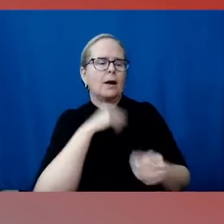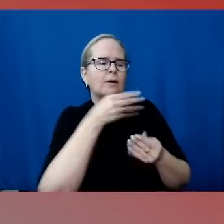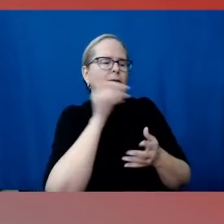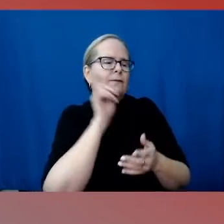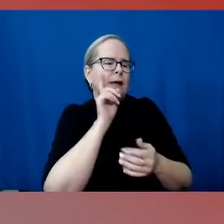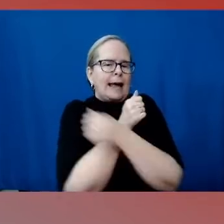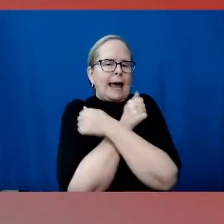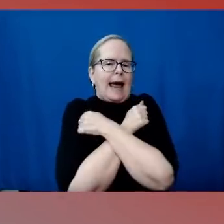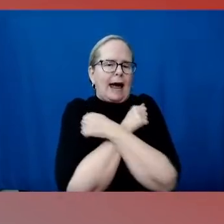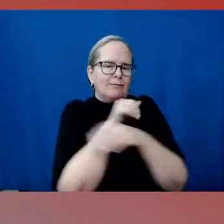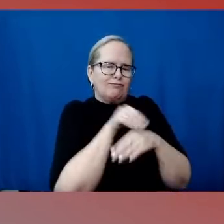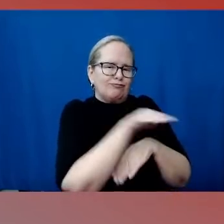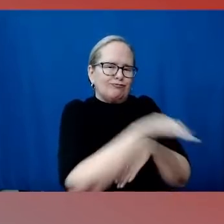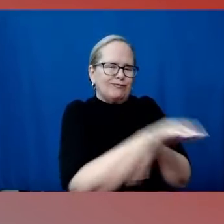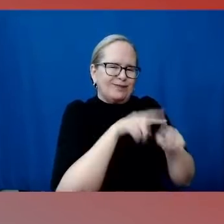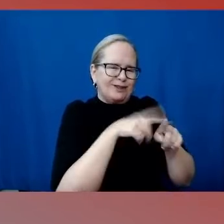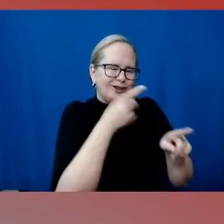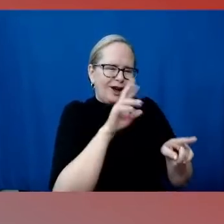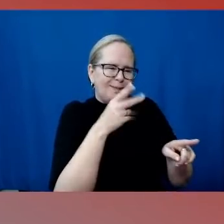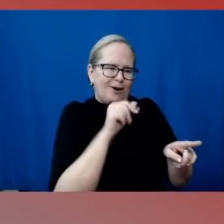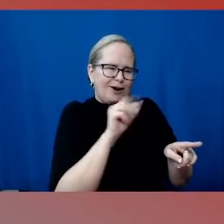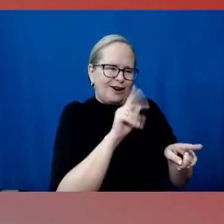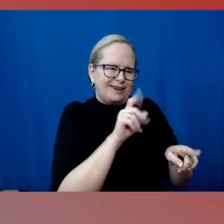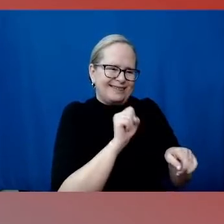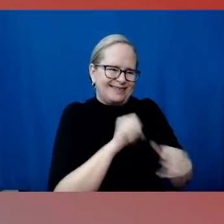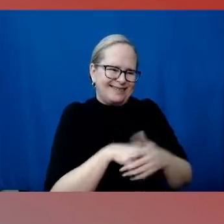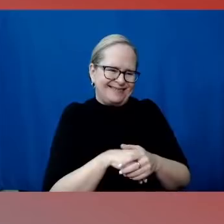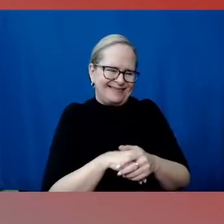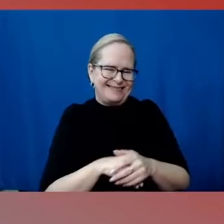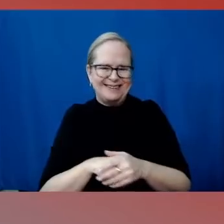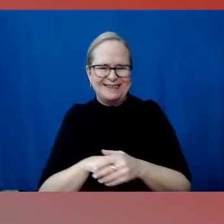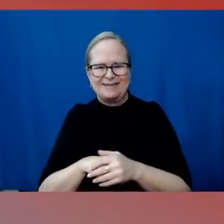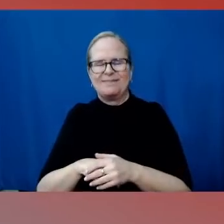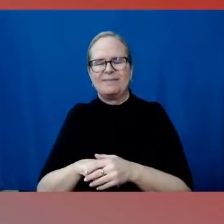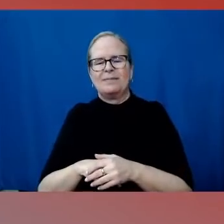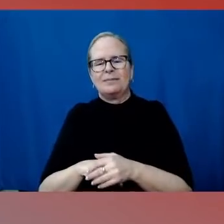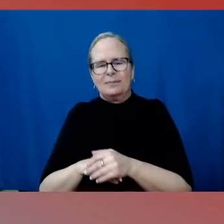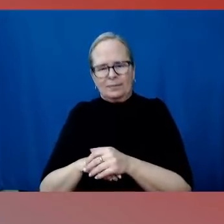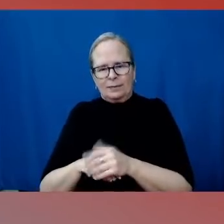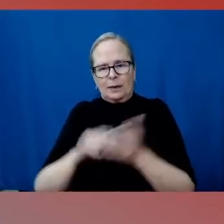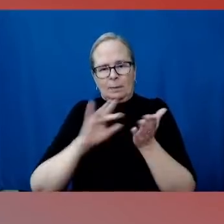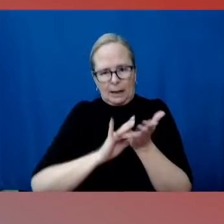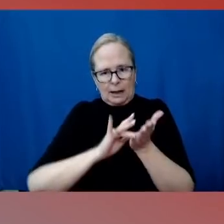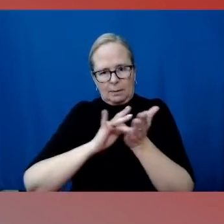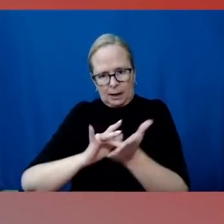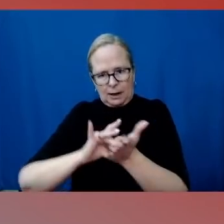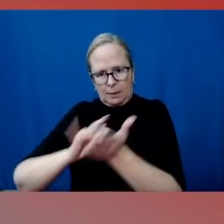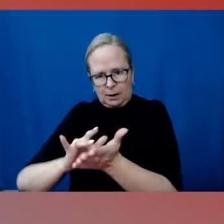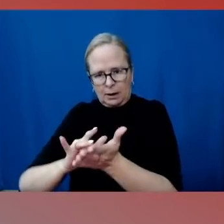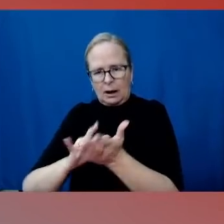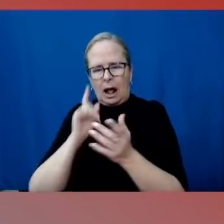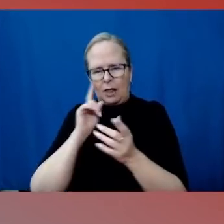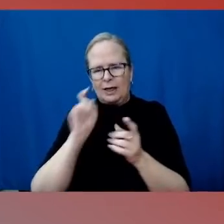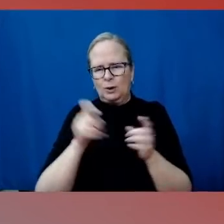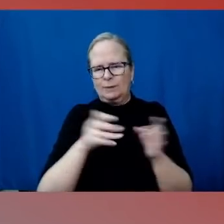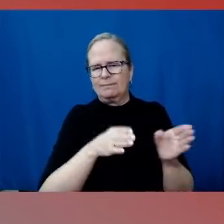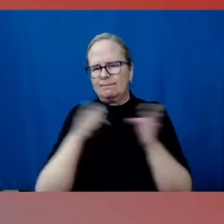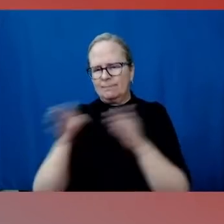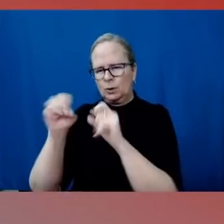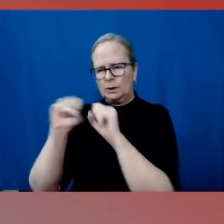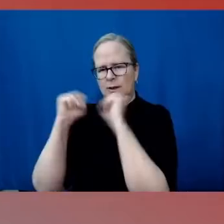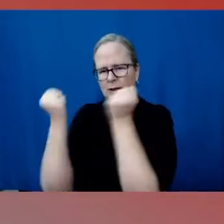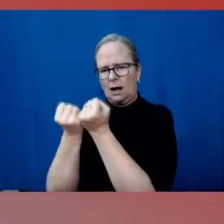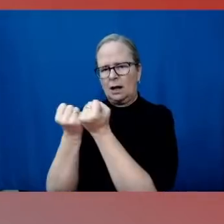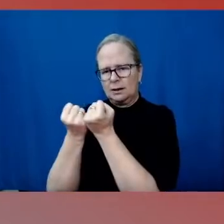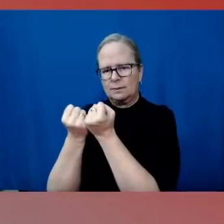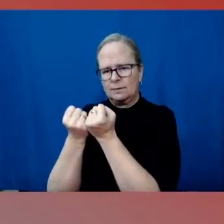Yeah, I mean, I think if we can veer off the medical aspect of things and talk a little bit more about society. I've been really disturbed by what's been going